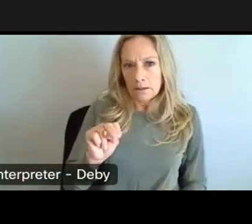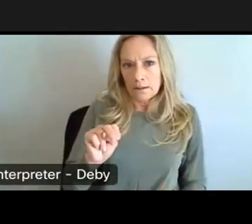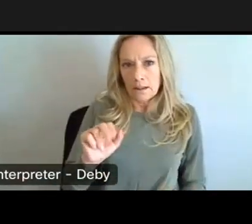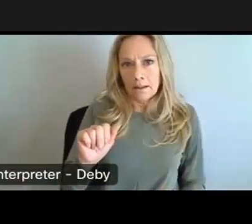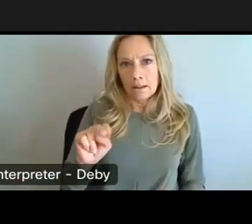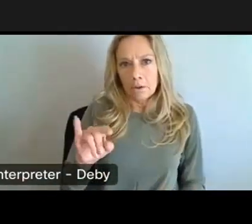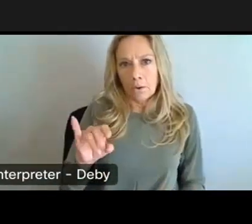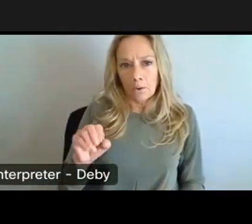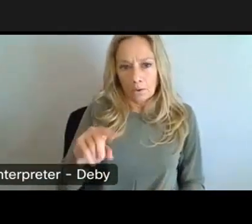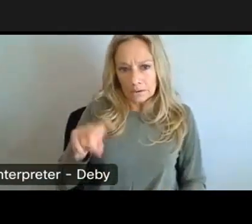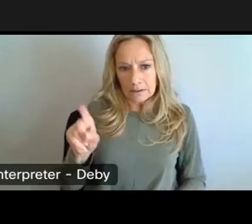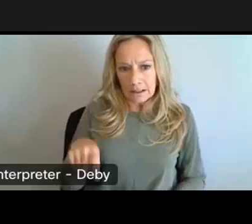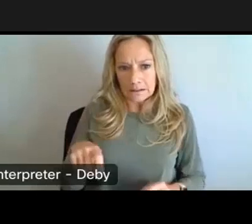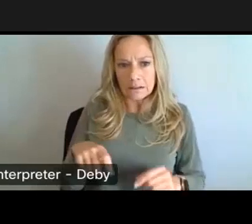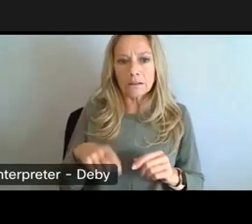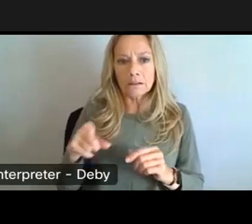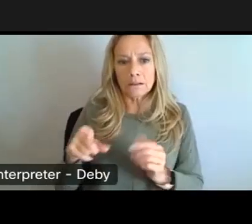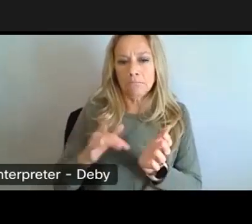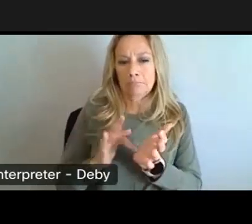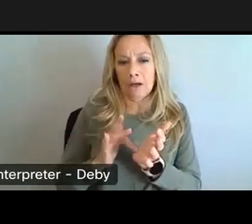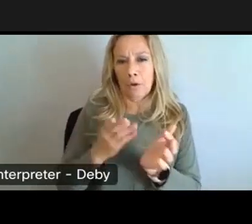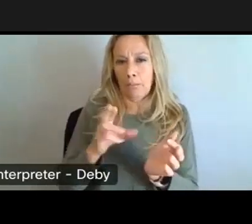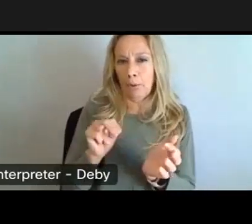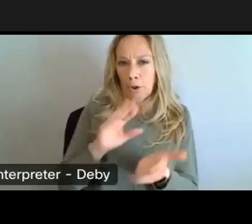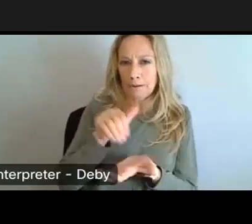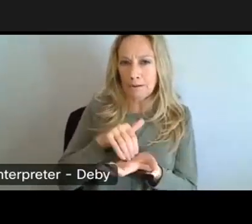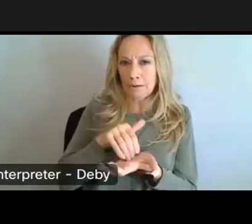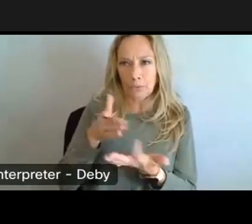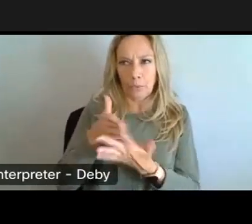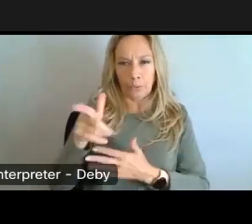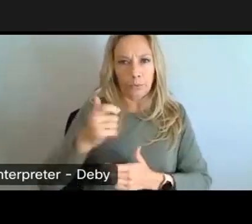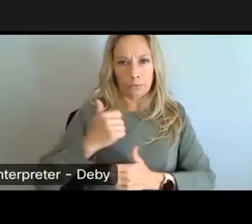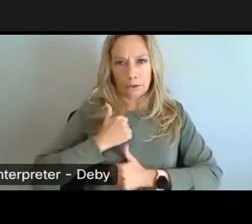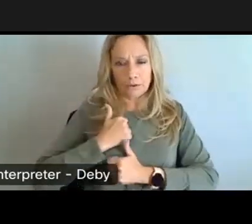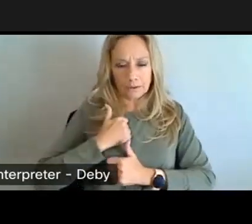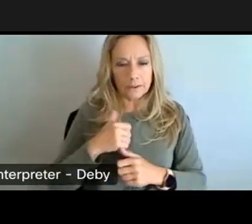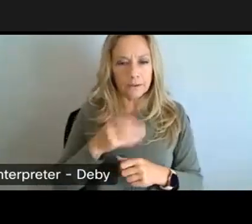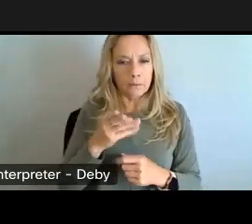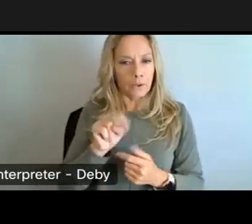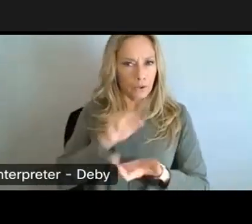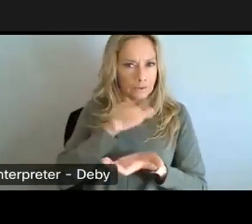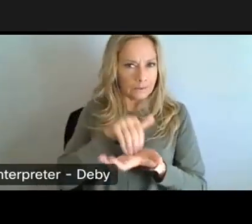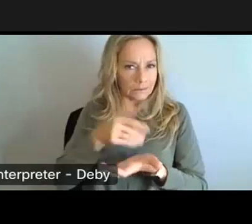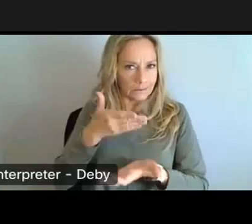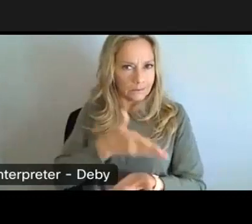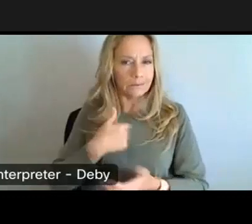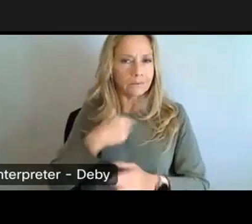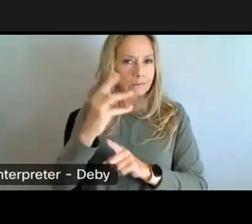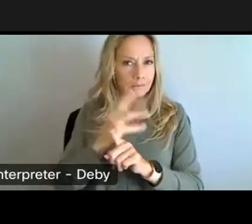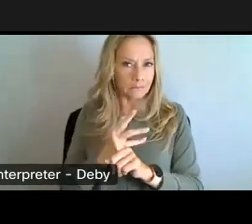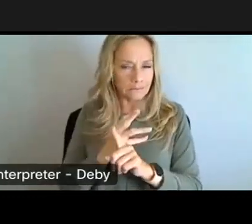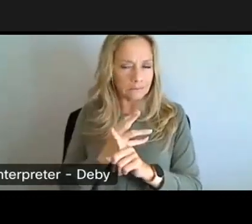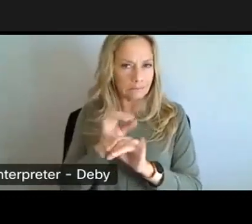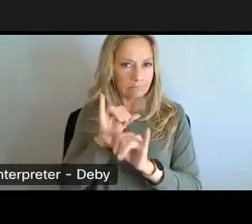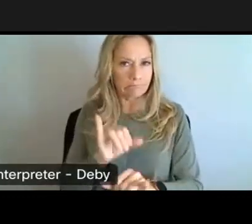Army Medical Center, which is the premier burn center for the military. There I spent 6 months in ICU.